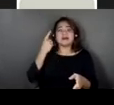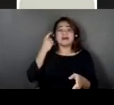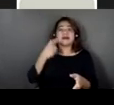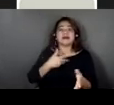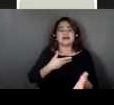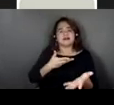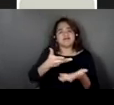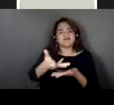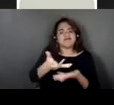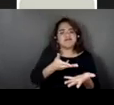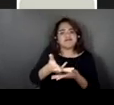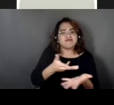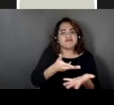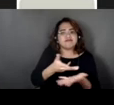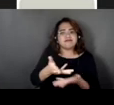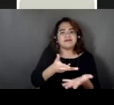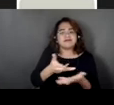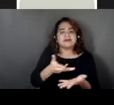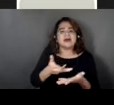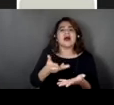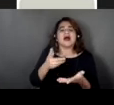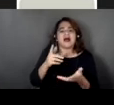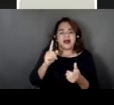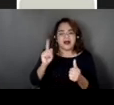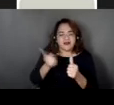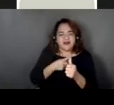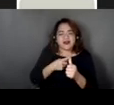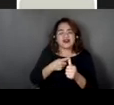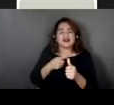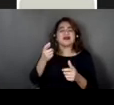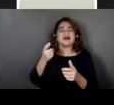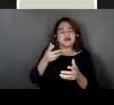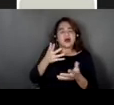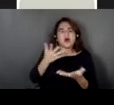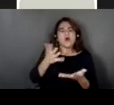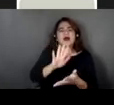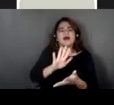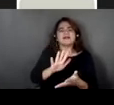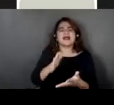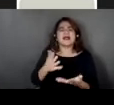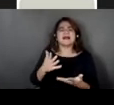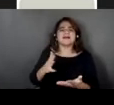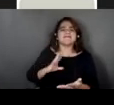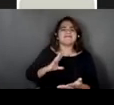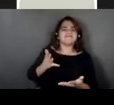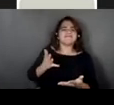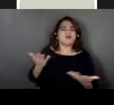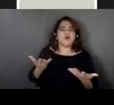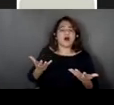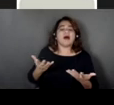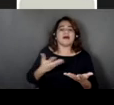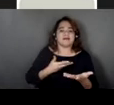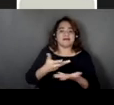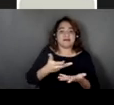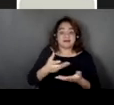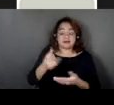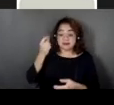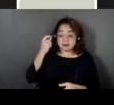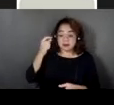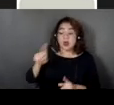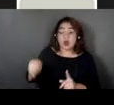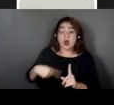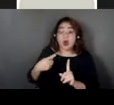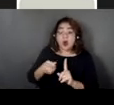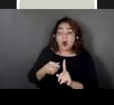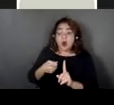conversation and find out what the reservations are. And so because we know the kids do better when they're supported by